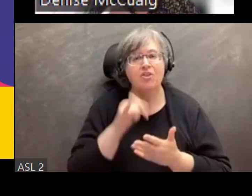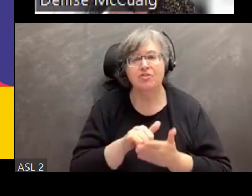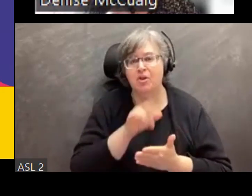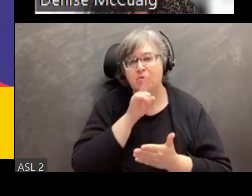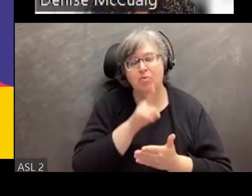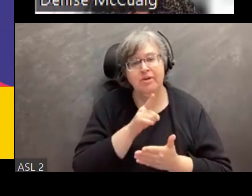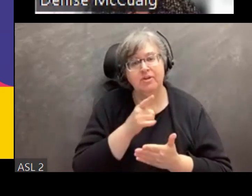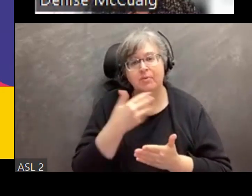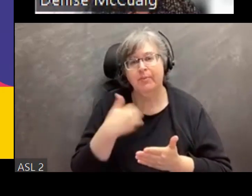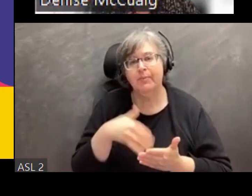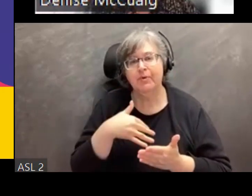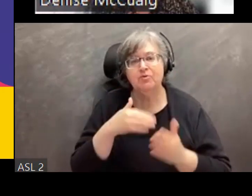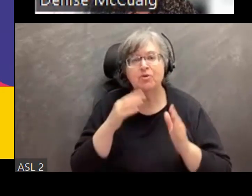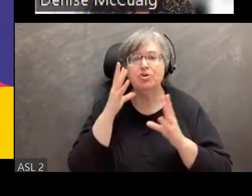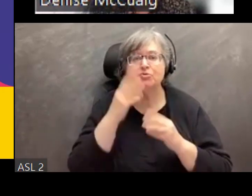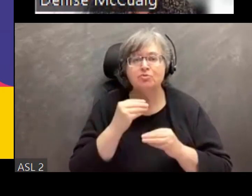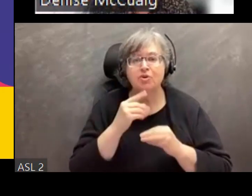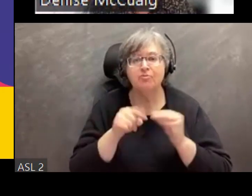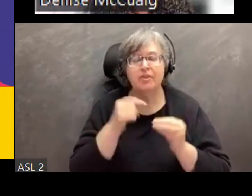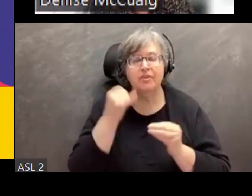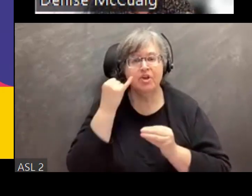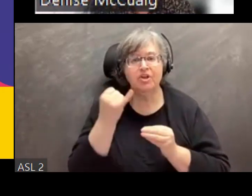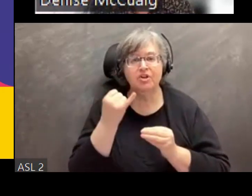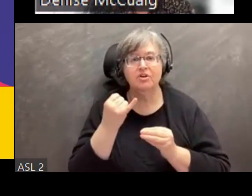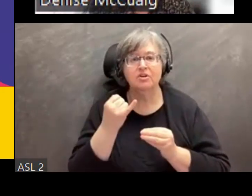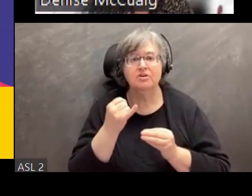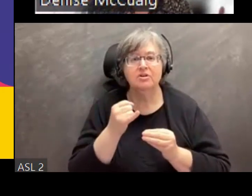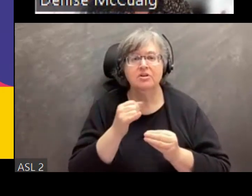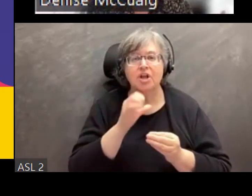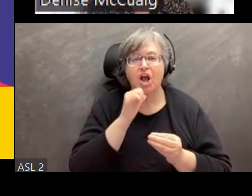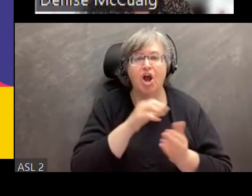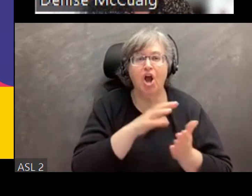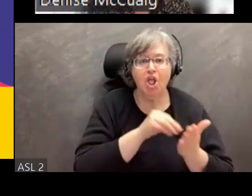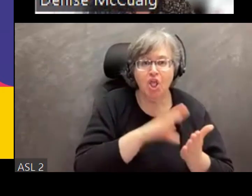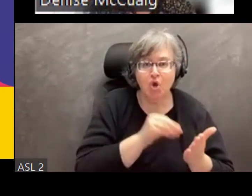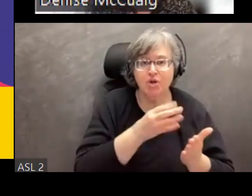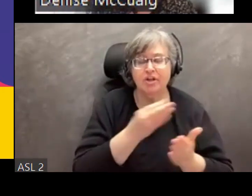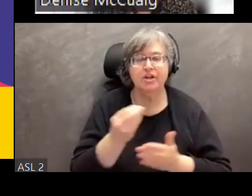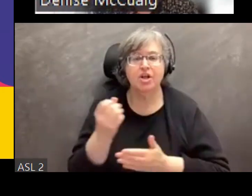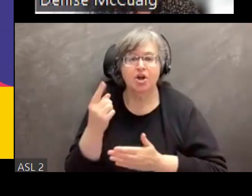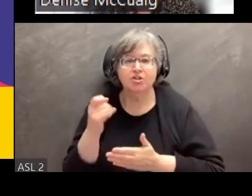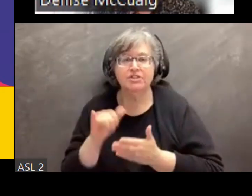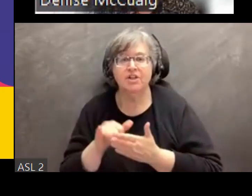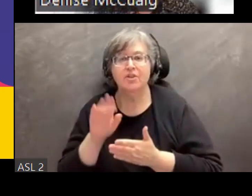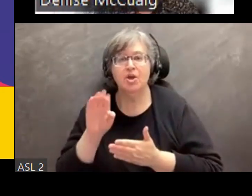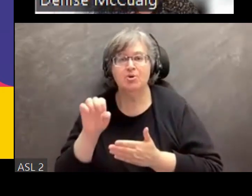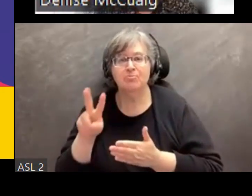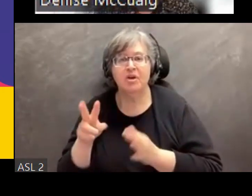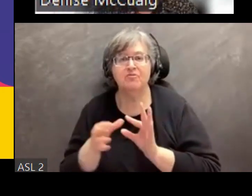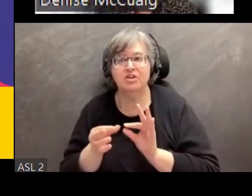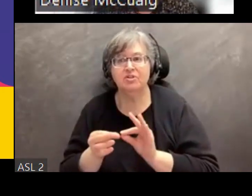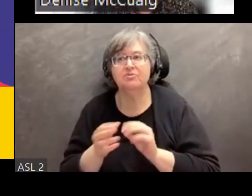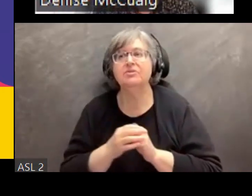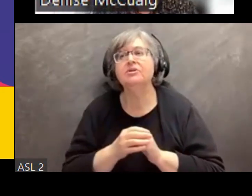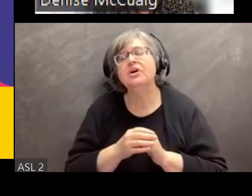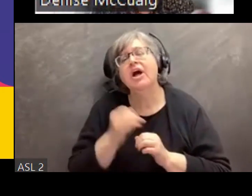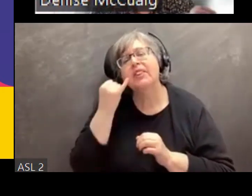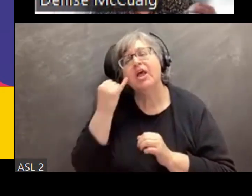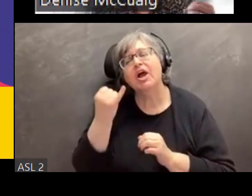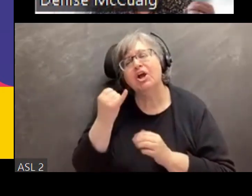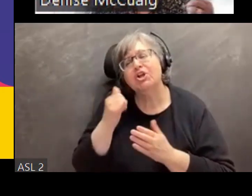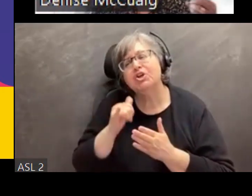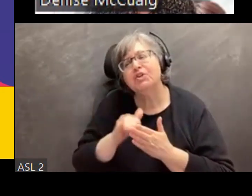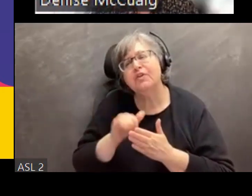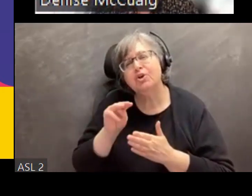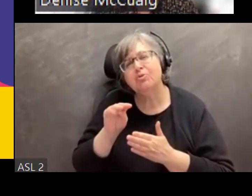thought that it really spoke beautifully to the idea of unlearning and understanding that Bev talked about.